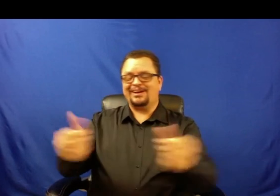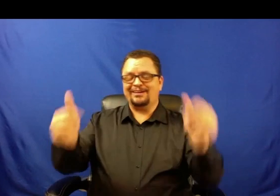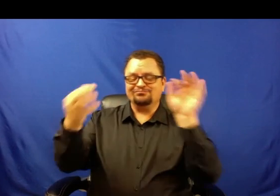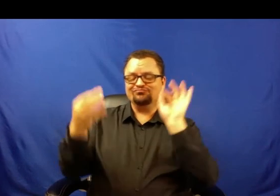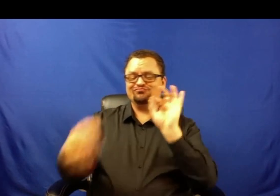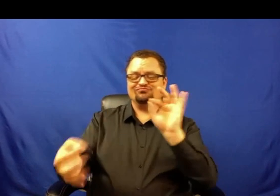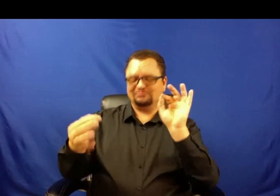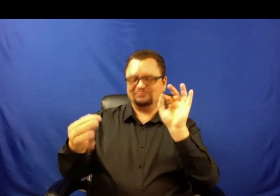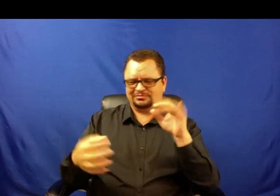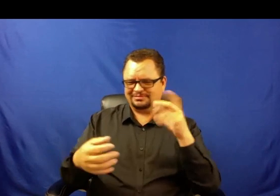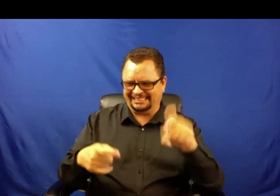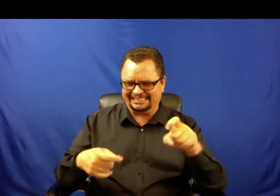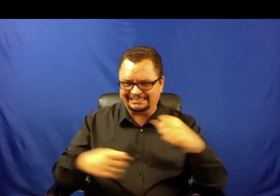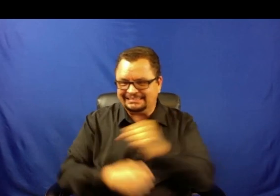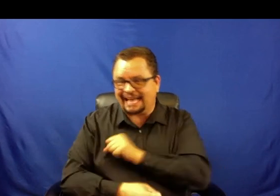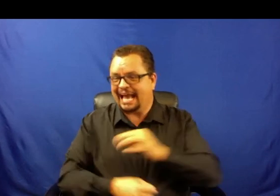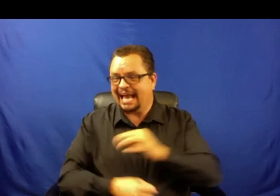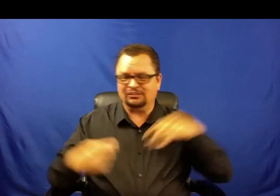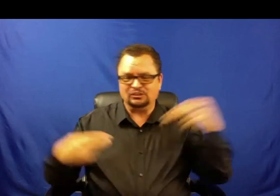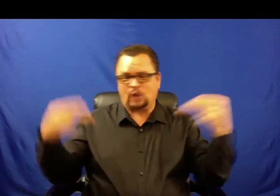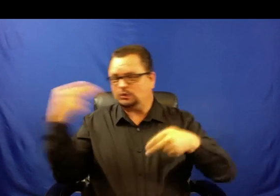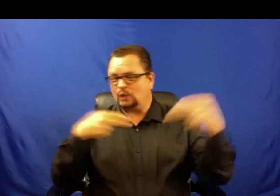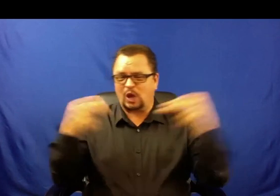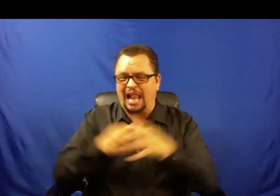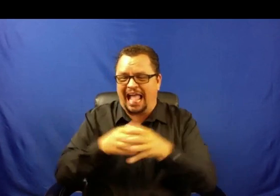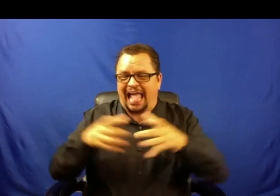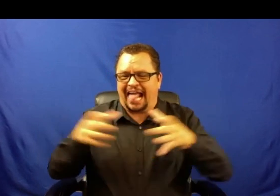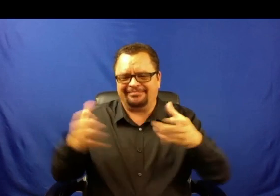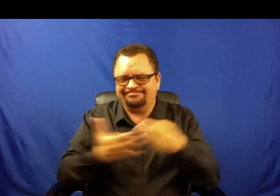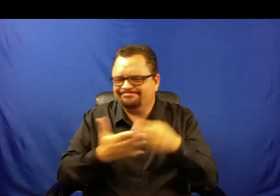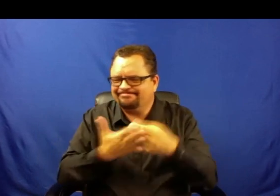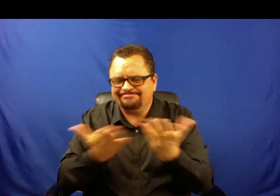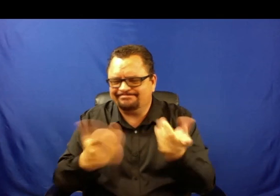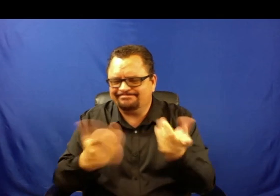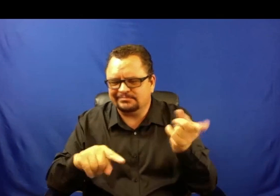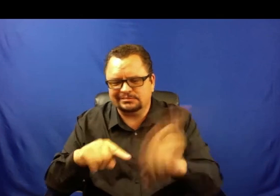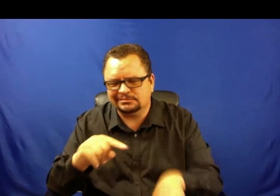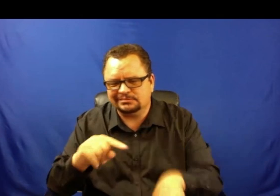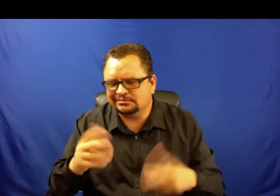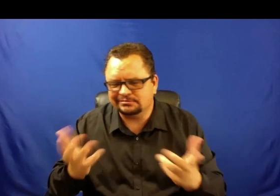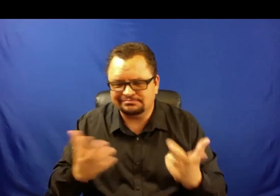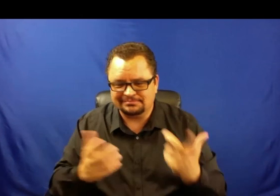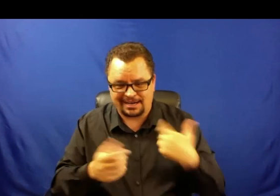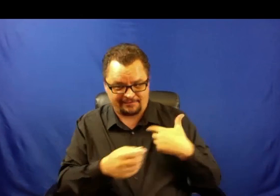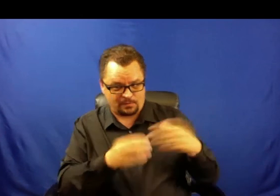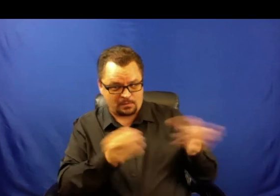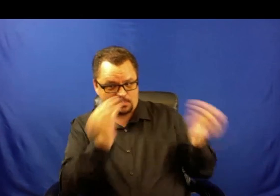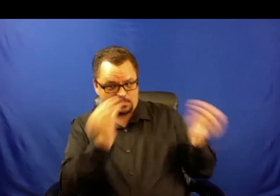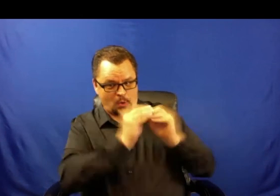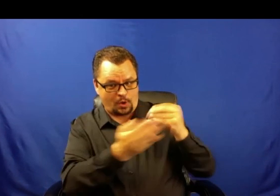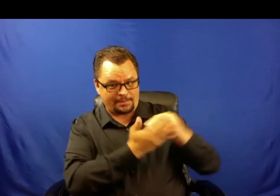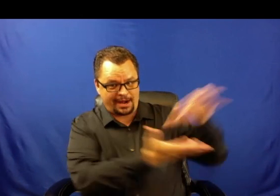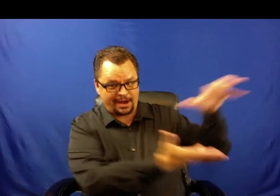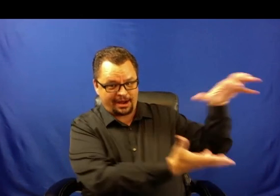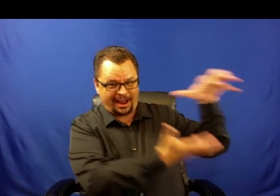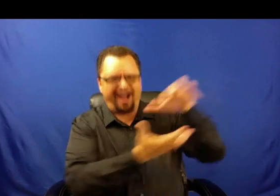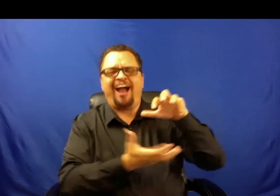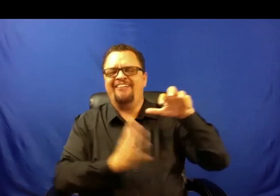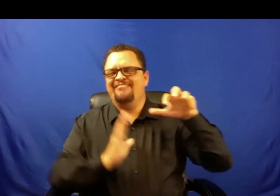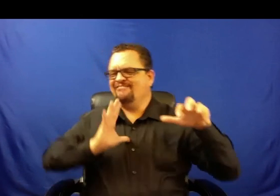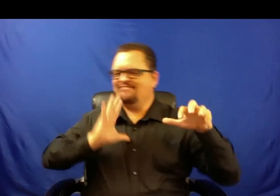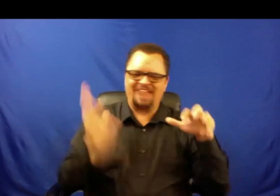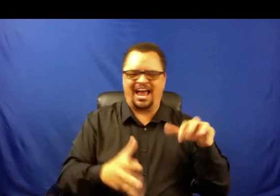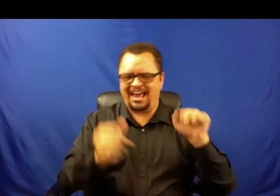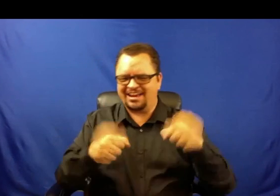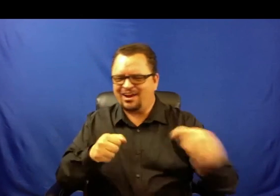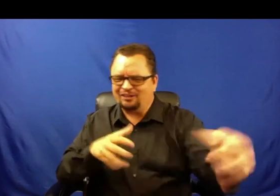attract sufficient qualified staff to help. I know it's not going to be immediate. It may not serve our immediate